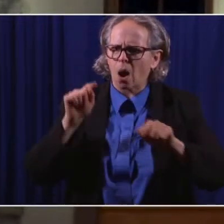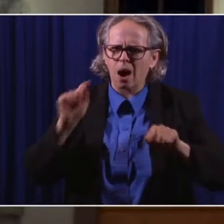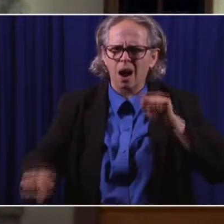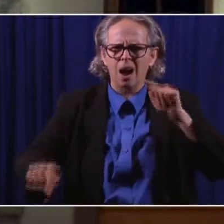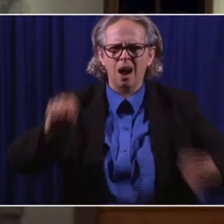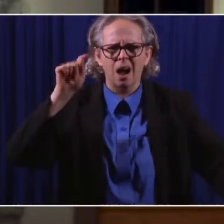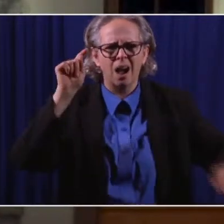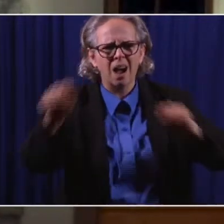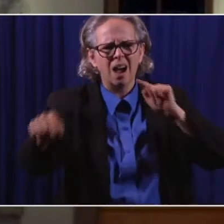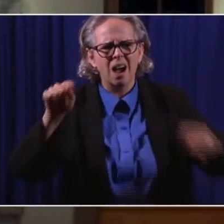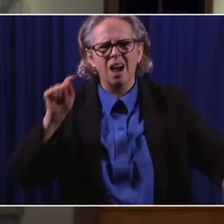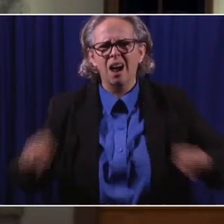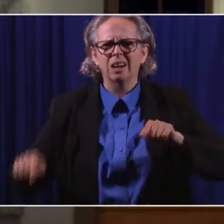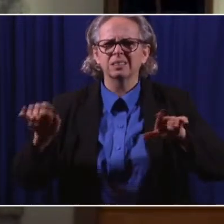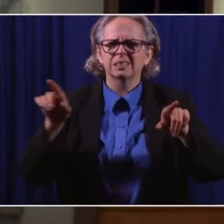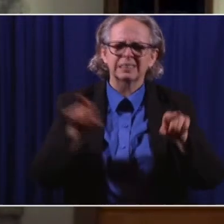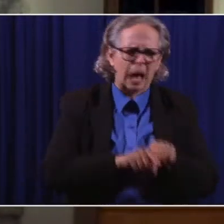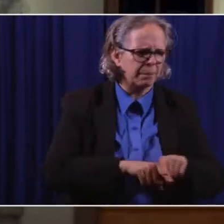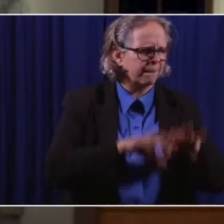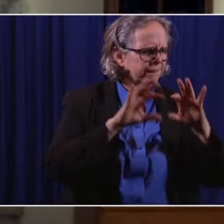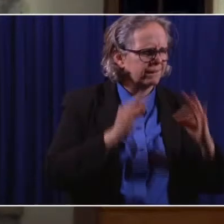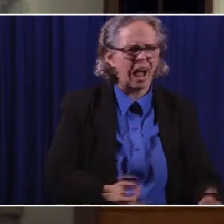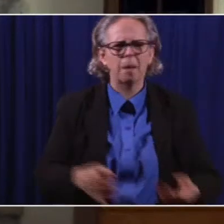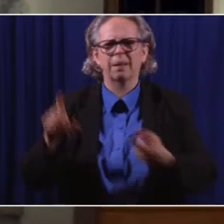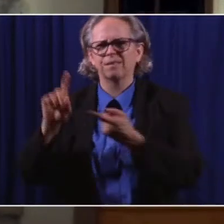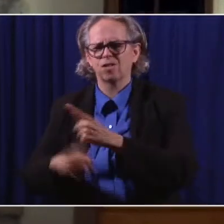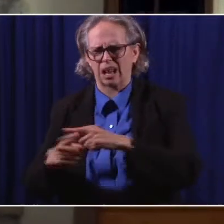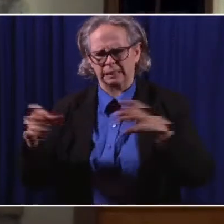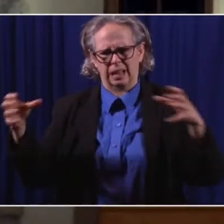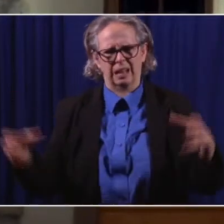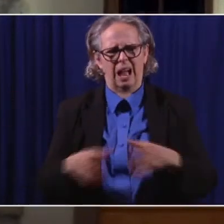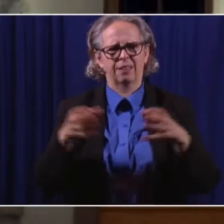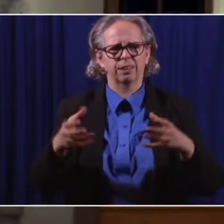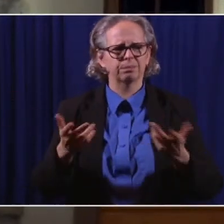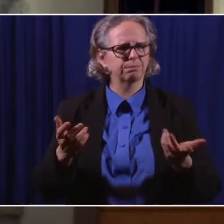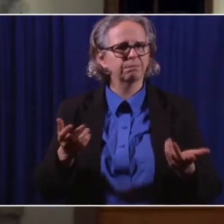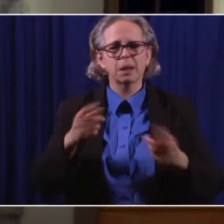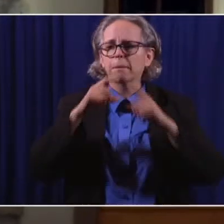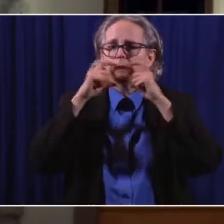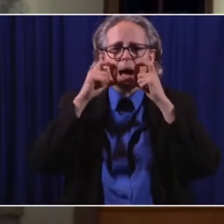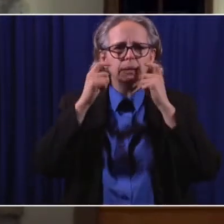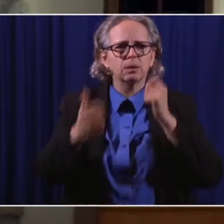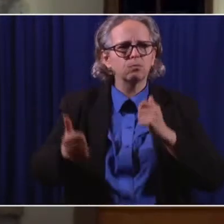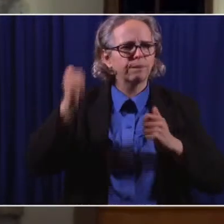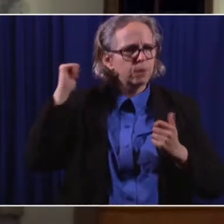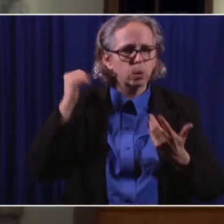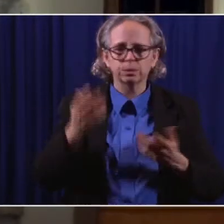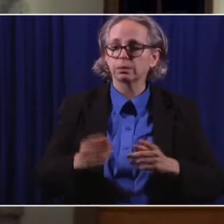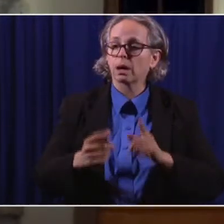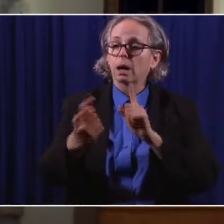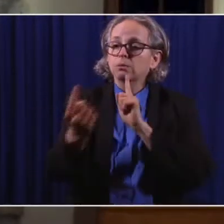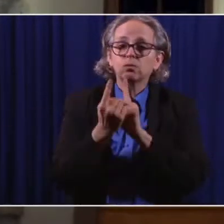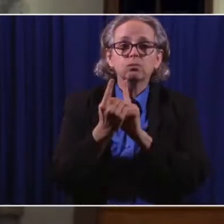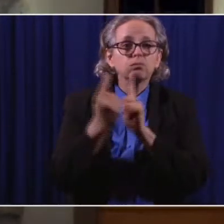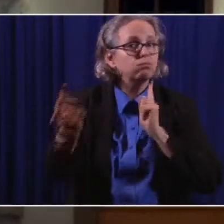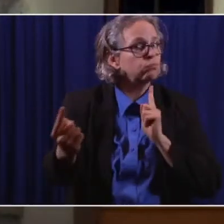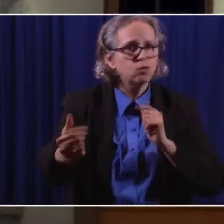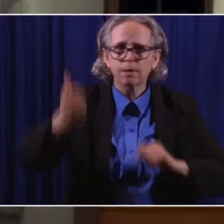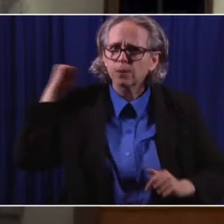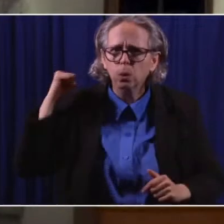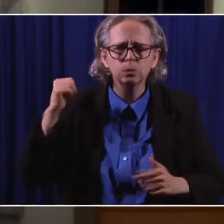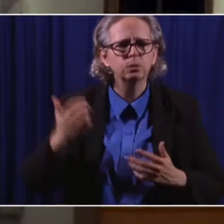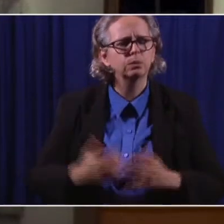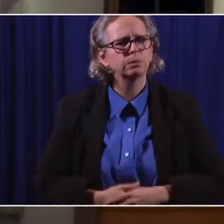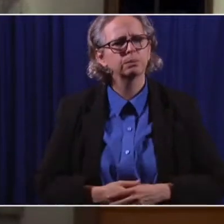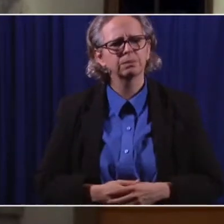not wearing masks. And that, again, I'll kind of go back to what I've said is that many times you can do